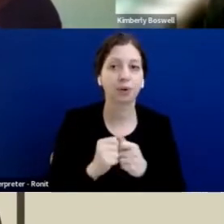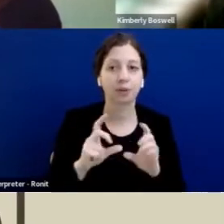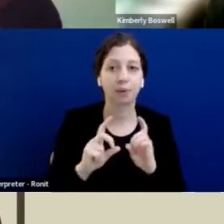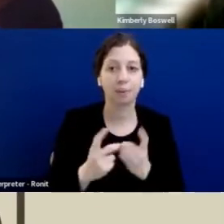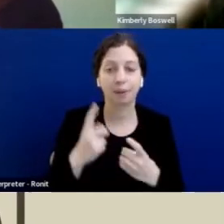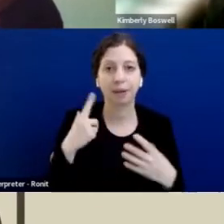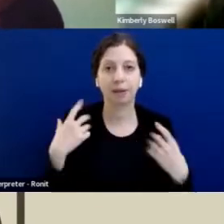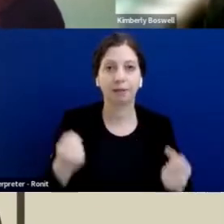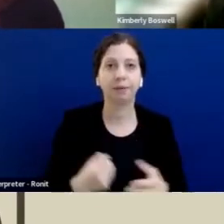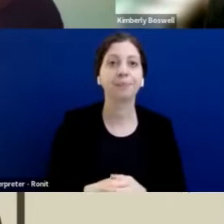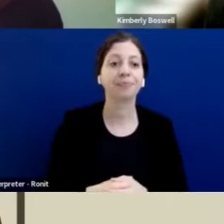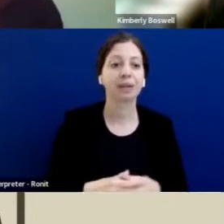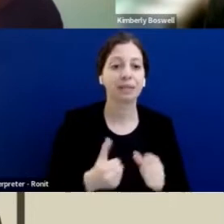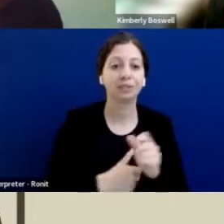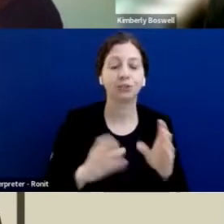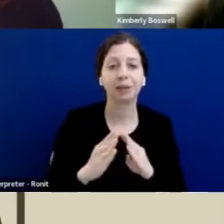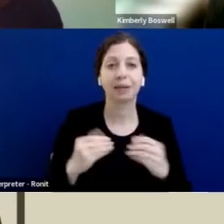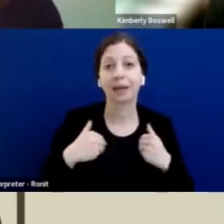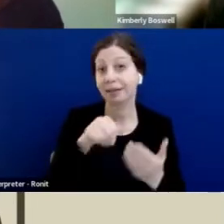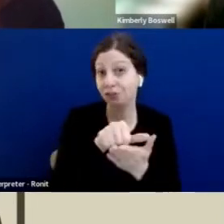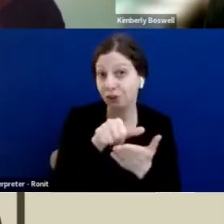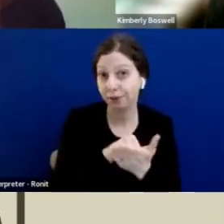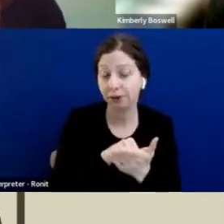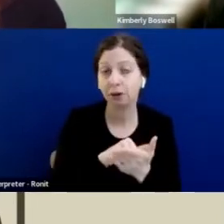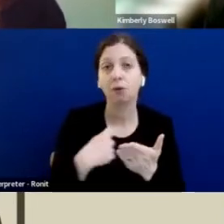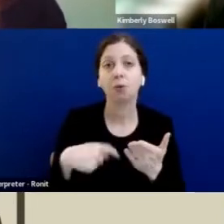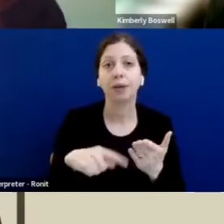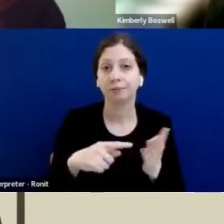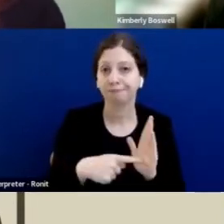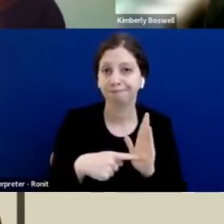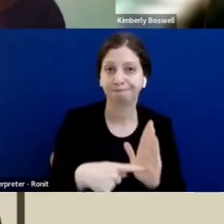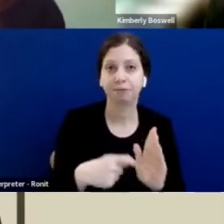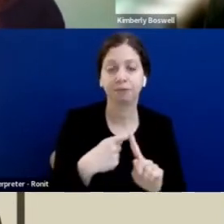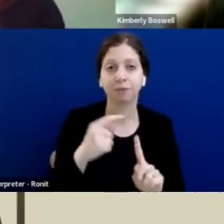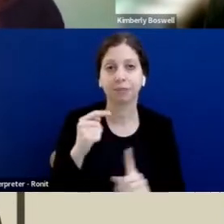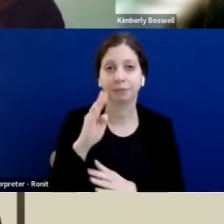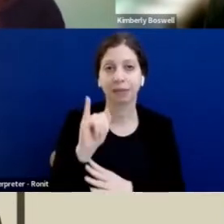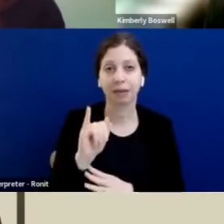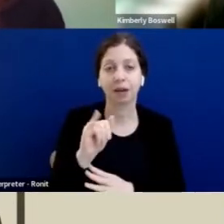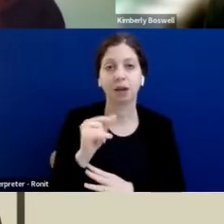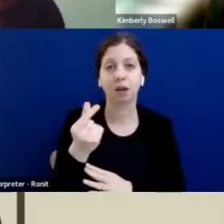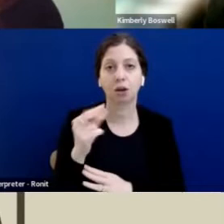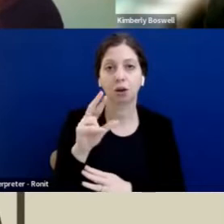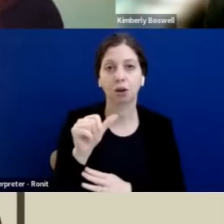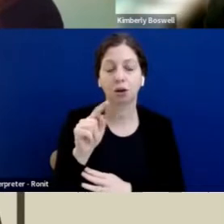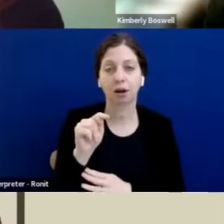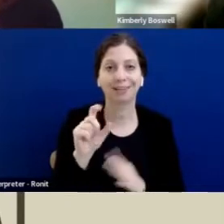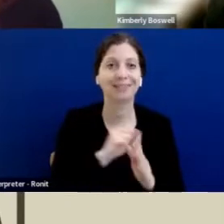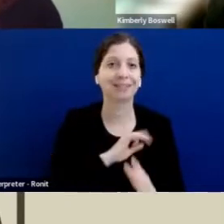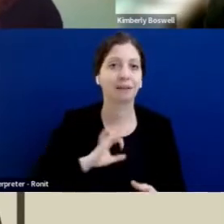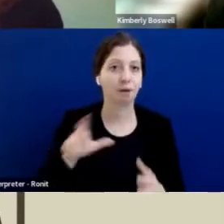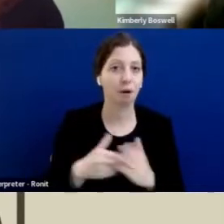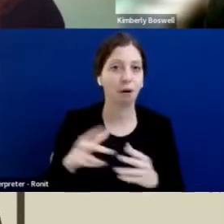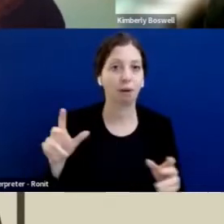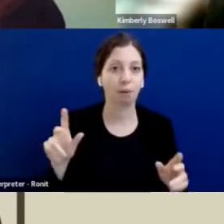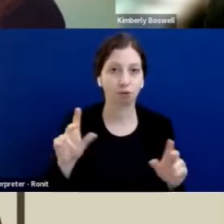Health. Each meeting had an agenda we put forth by the TBI grant staff, and all parties came with